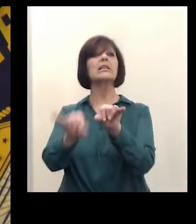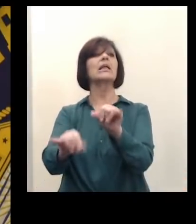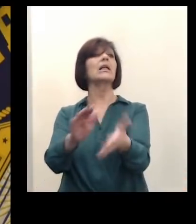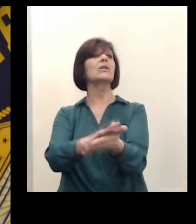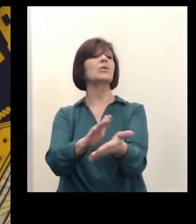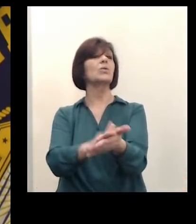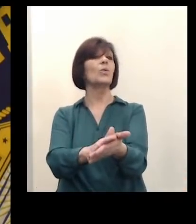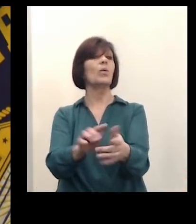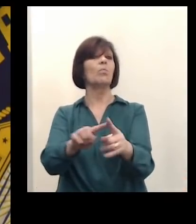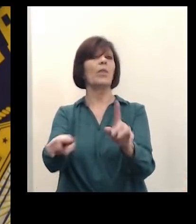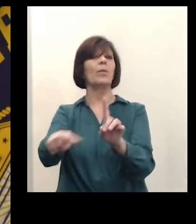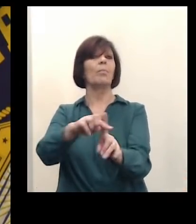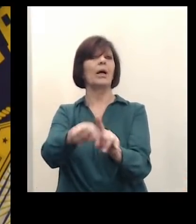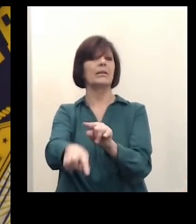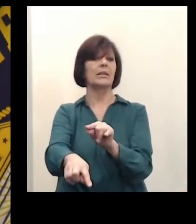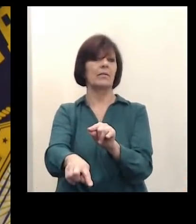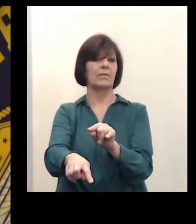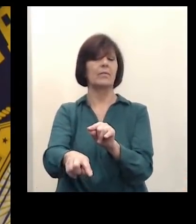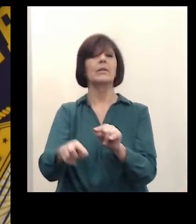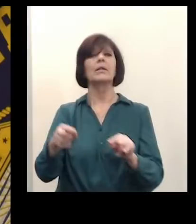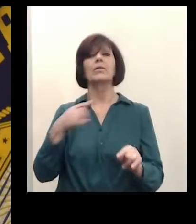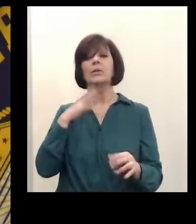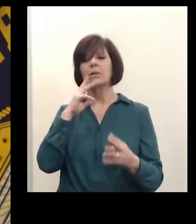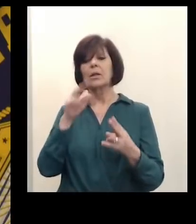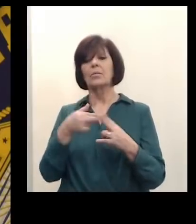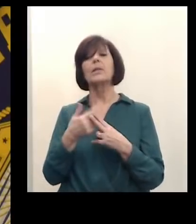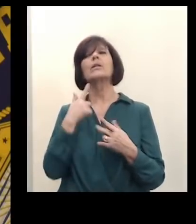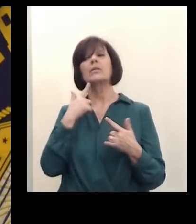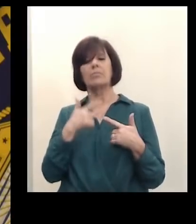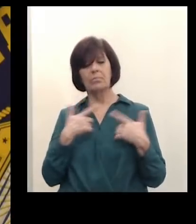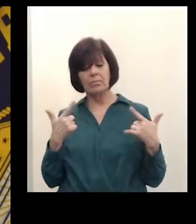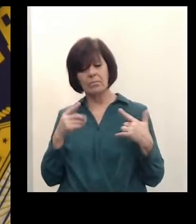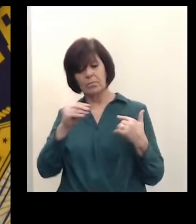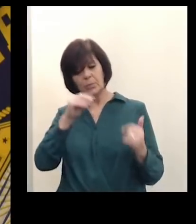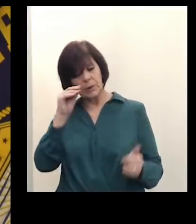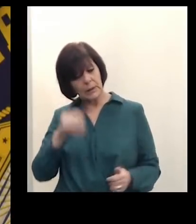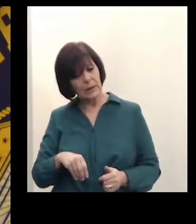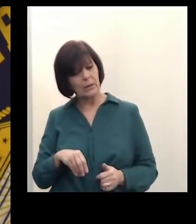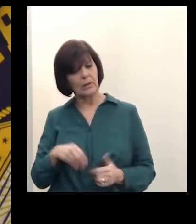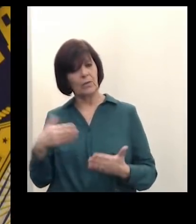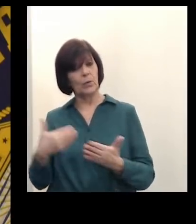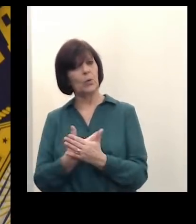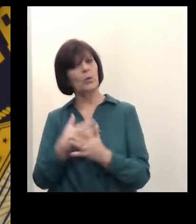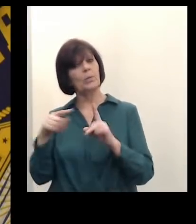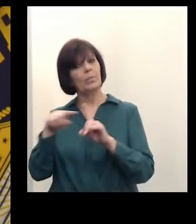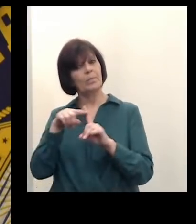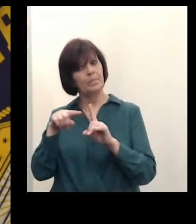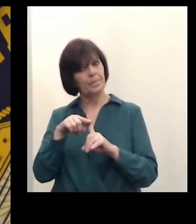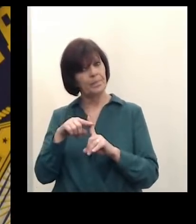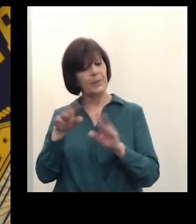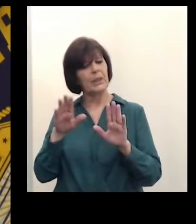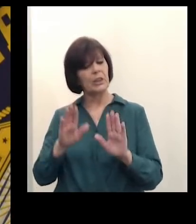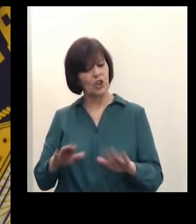COVID-19 positive. And as we talked about, there's a significant percentage of new cases in children across our